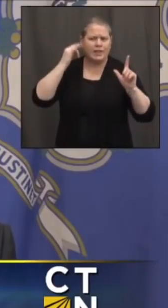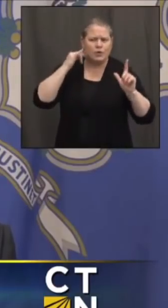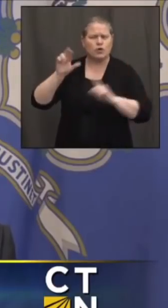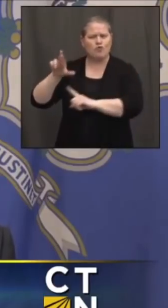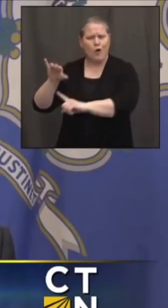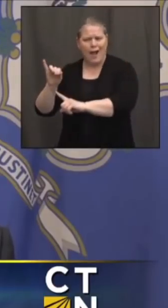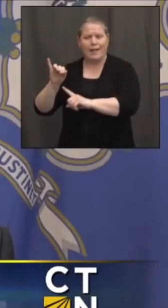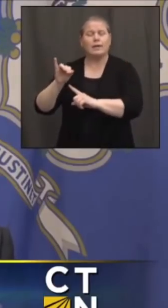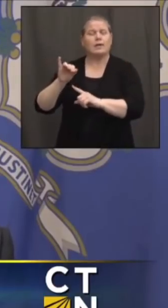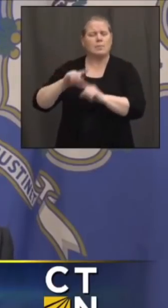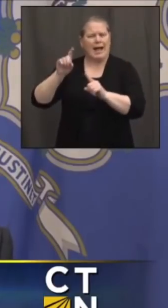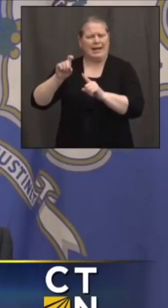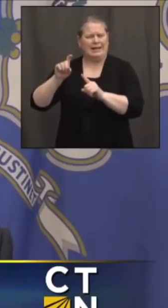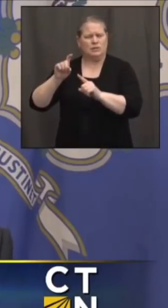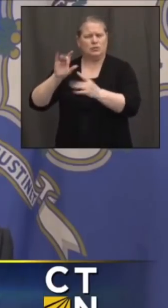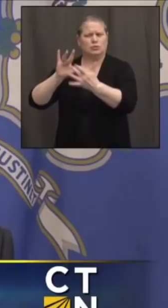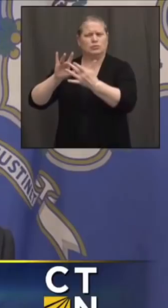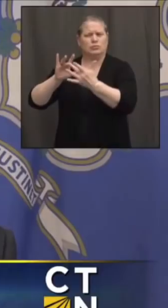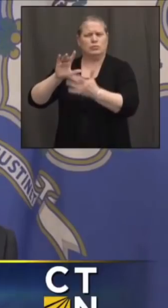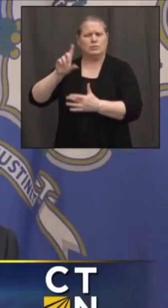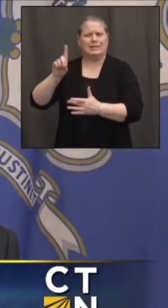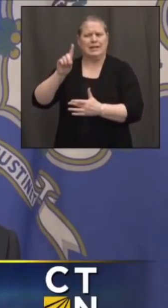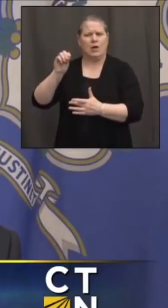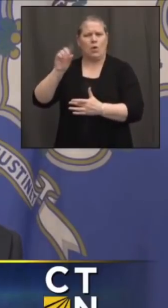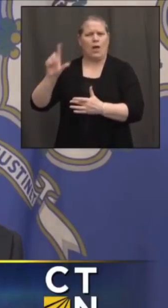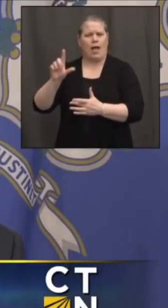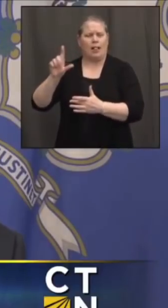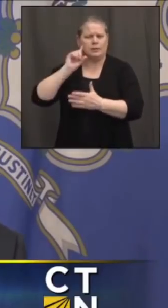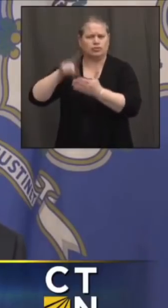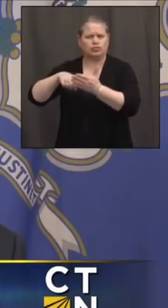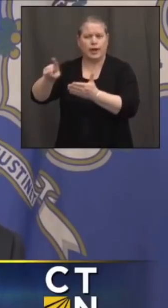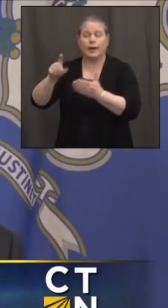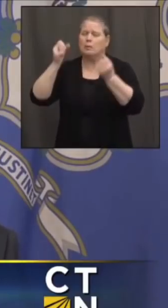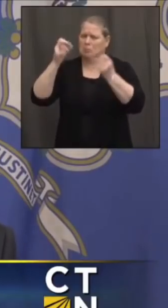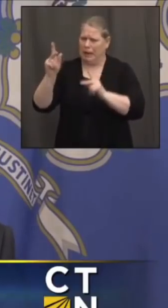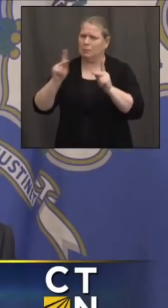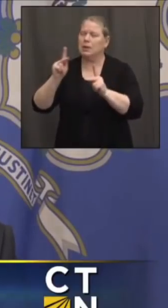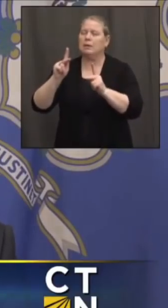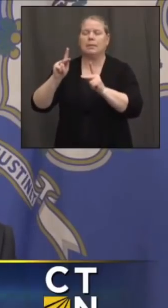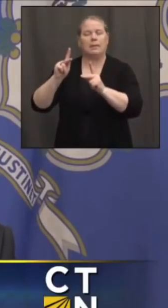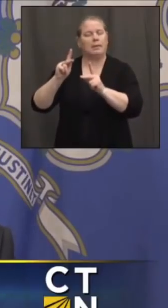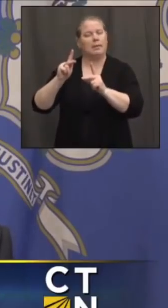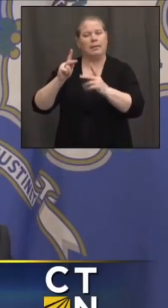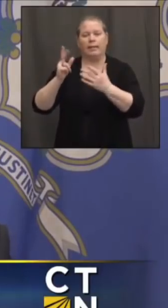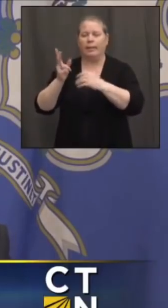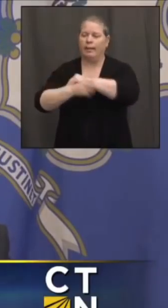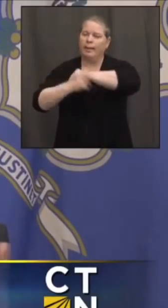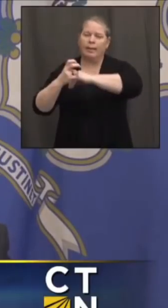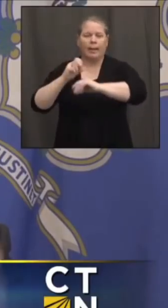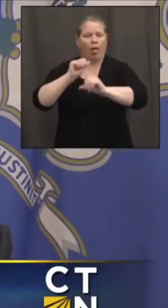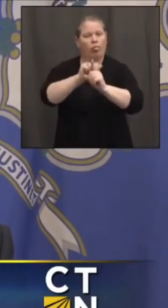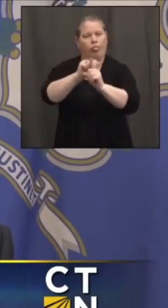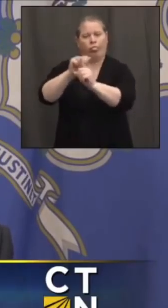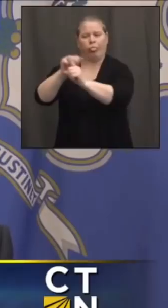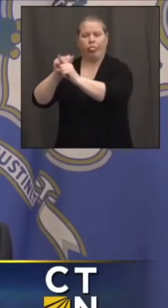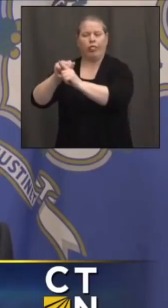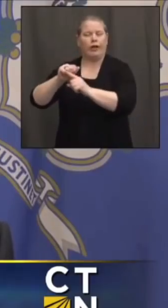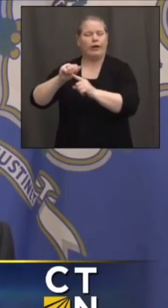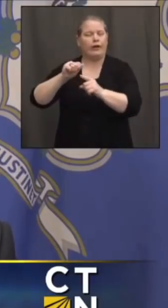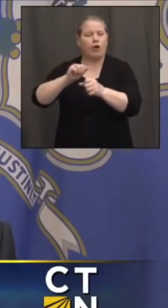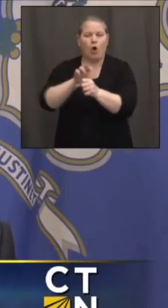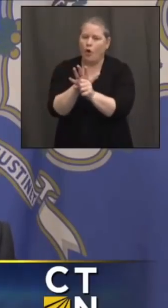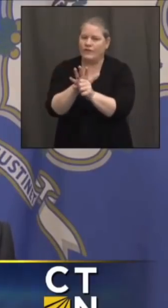fundamentally unfair. There are a lot of fraudsters taking advantage of COVID, including as part of the unemployment, pretending to be testing